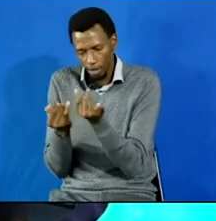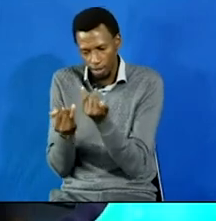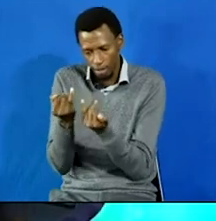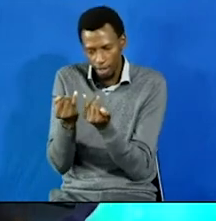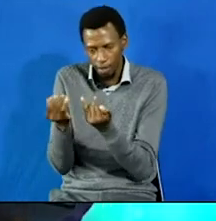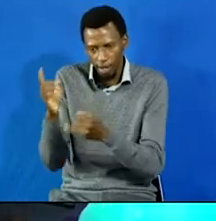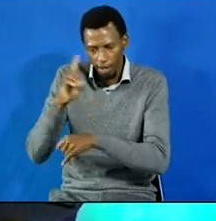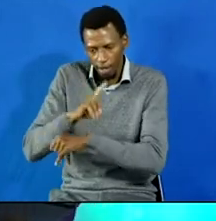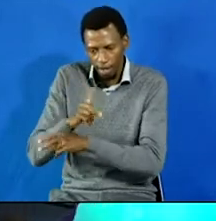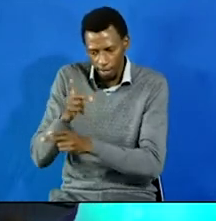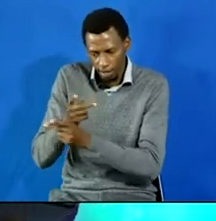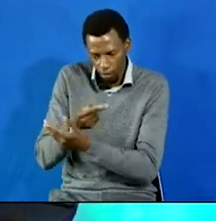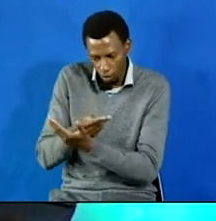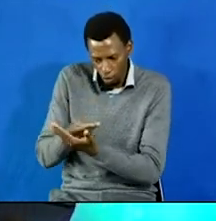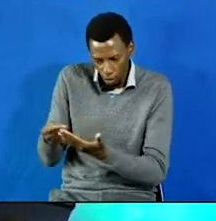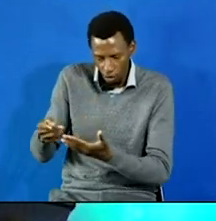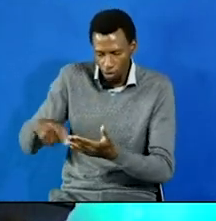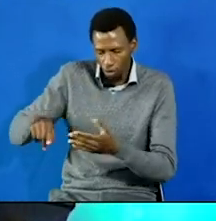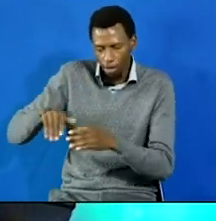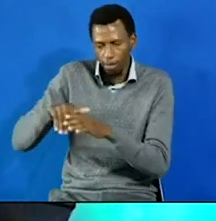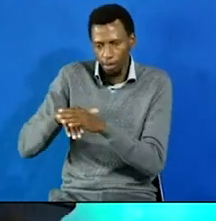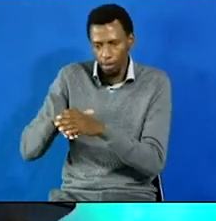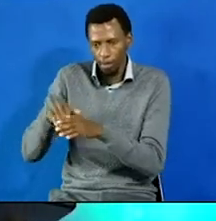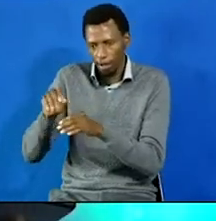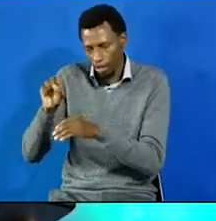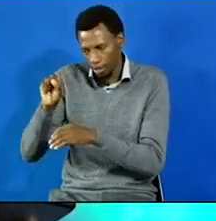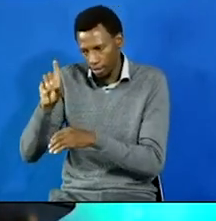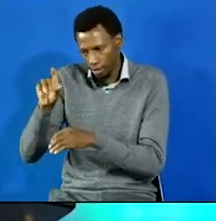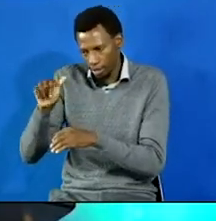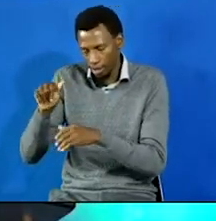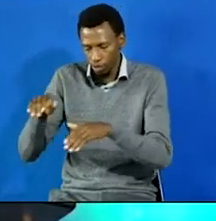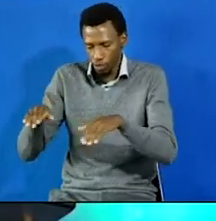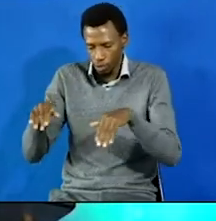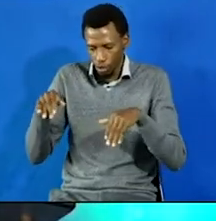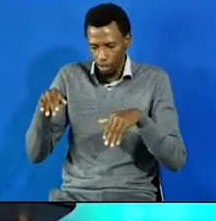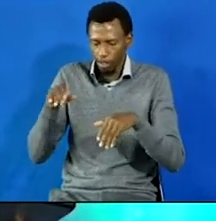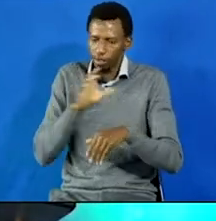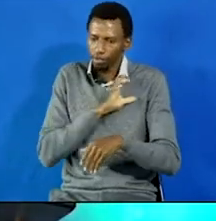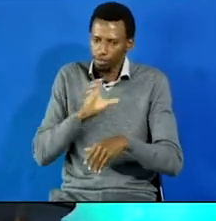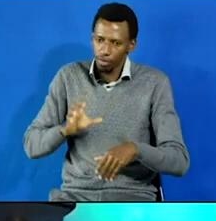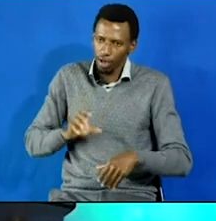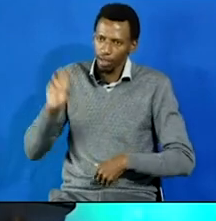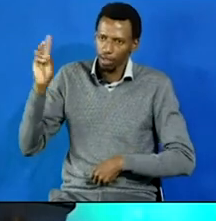Seventh-day Adventist, waiting for Christ's second coming. You're right.